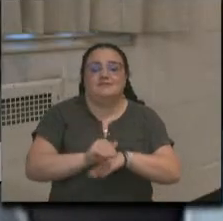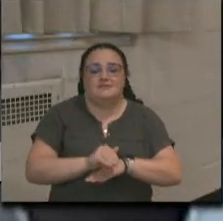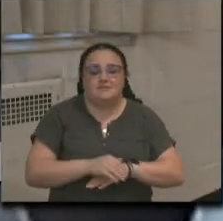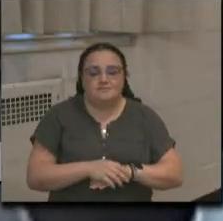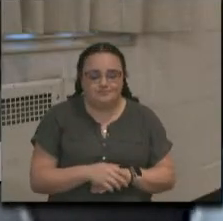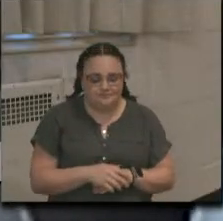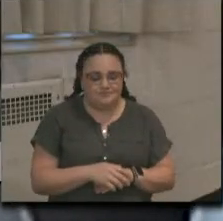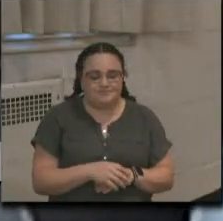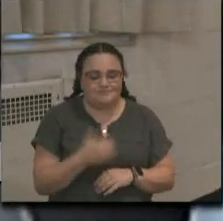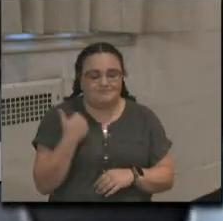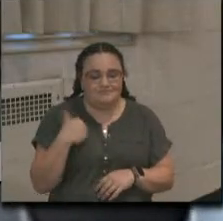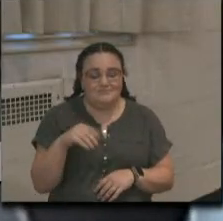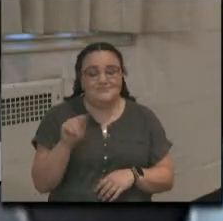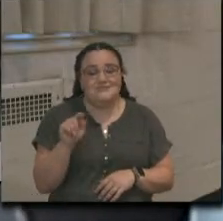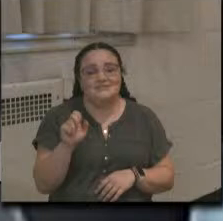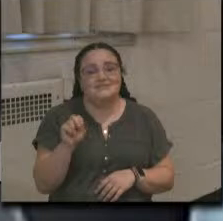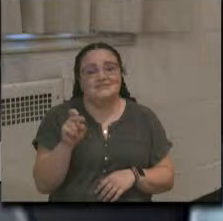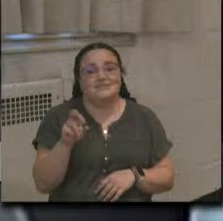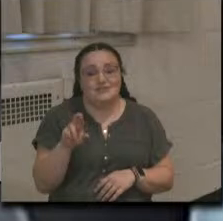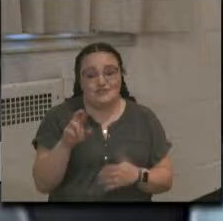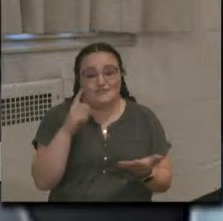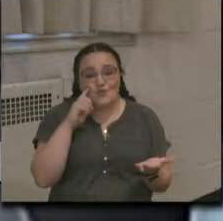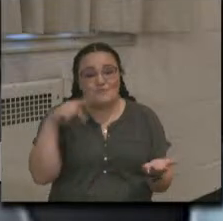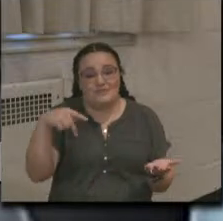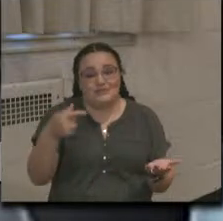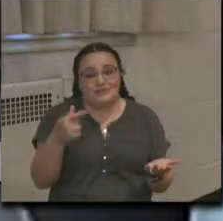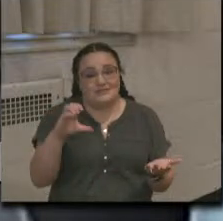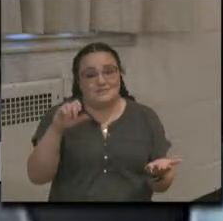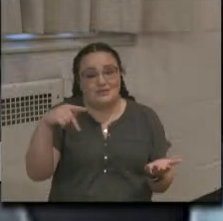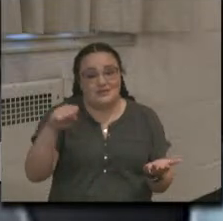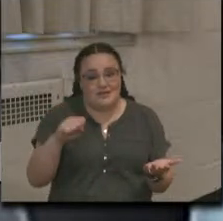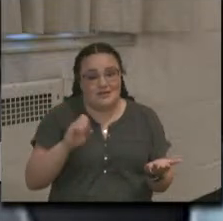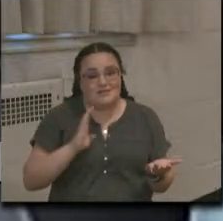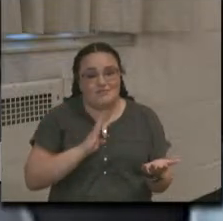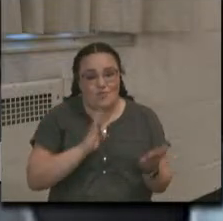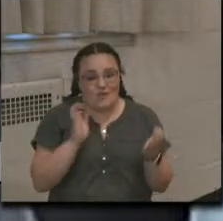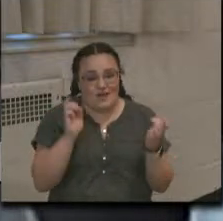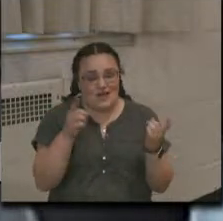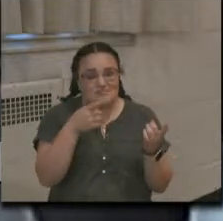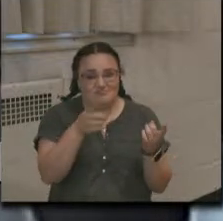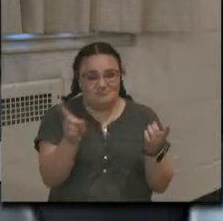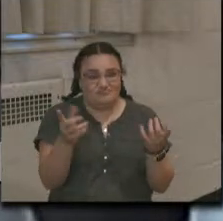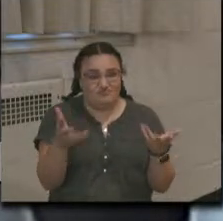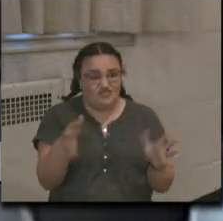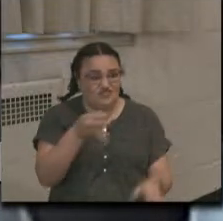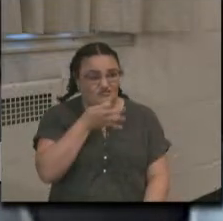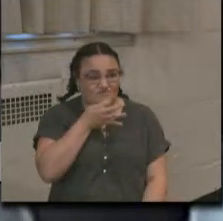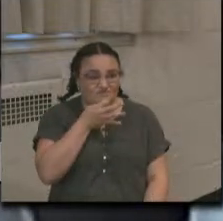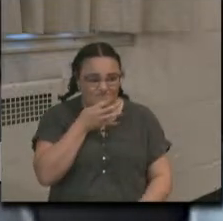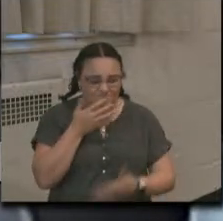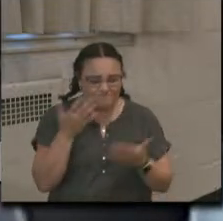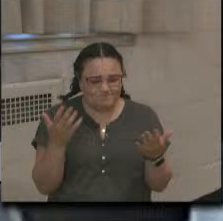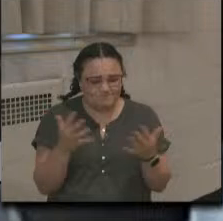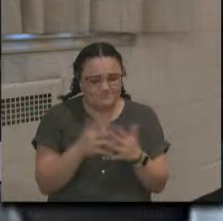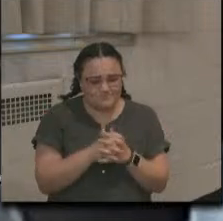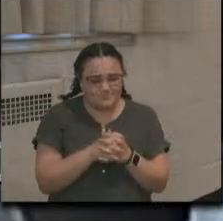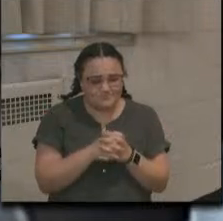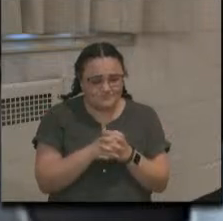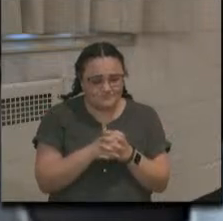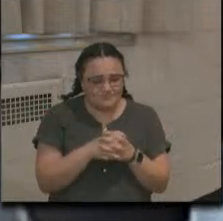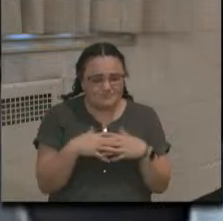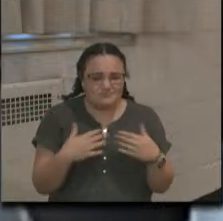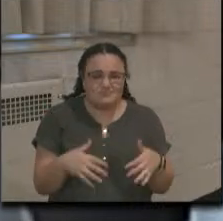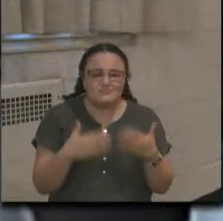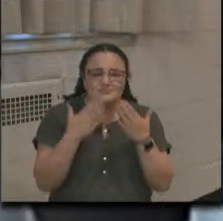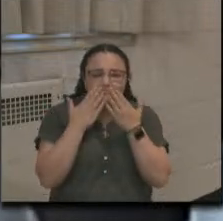your tenure on the Prince George's County School Board comes to an end, I wanted to extend my heartfelt gratitude